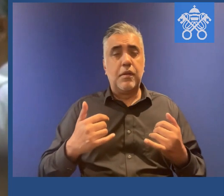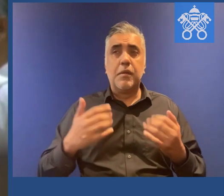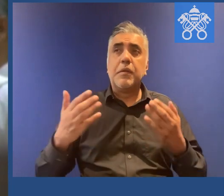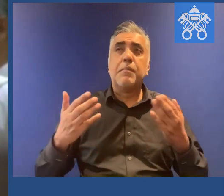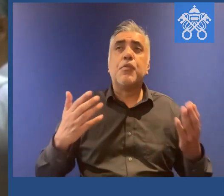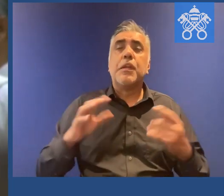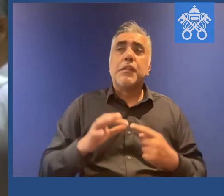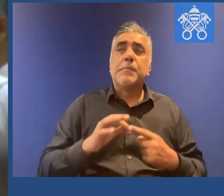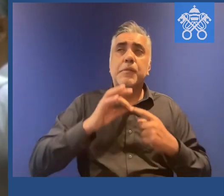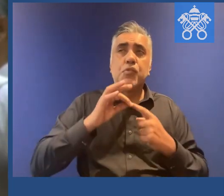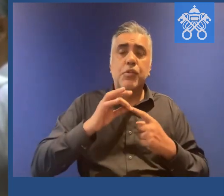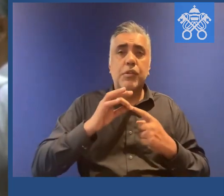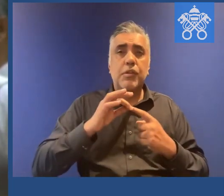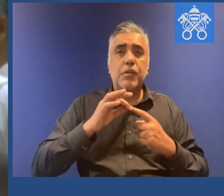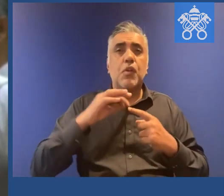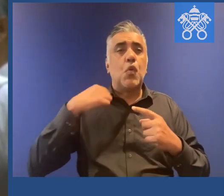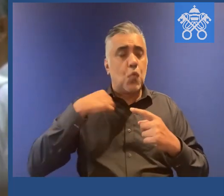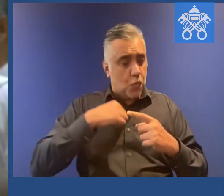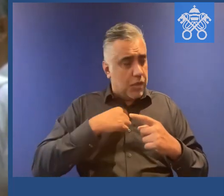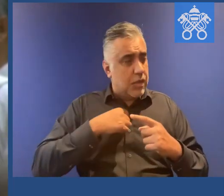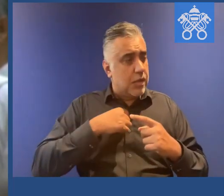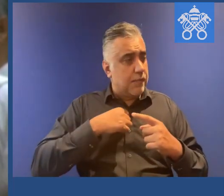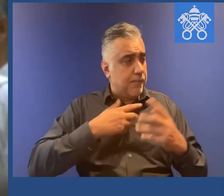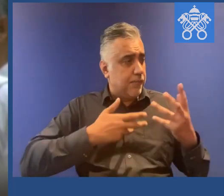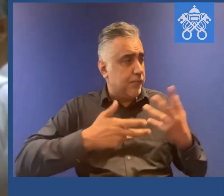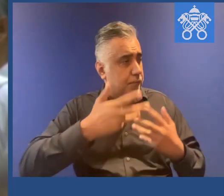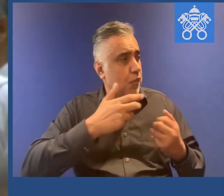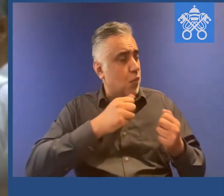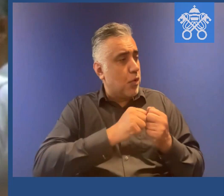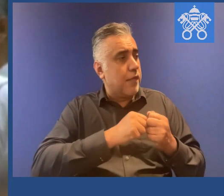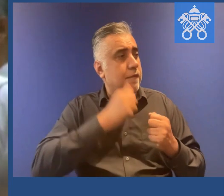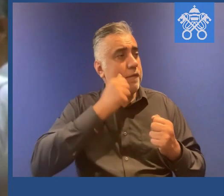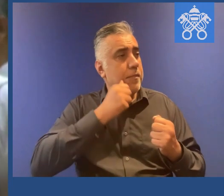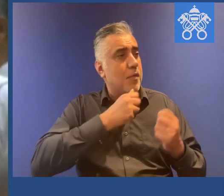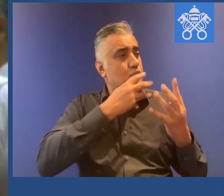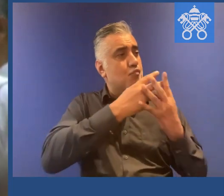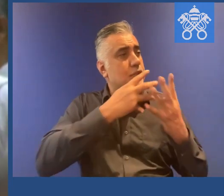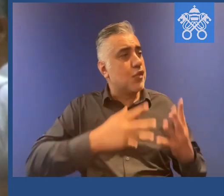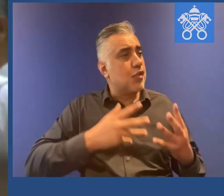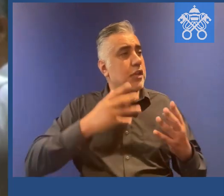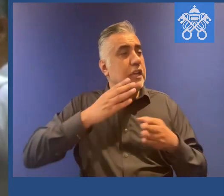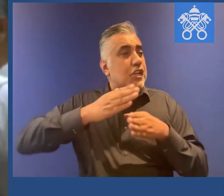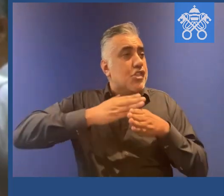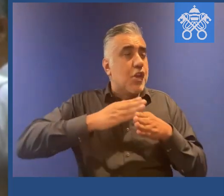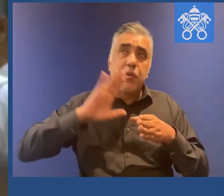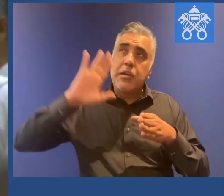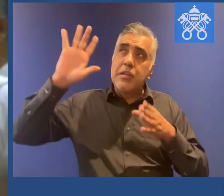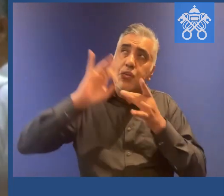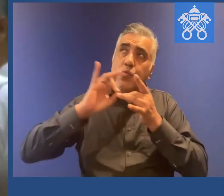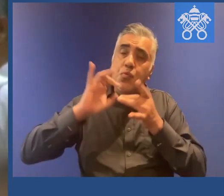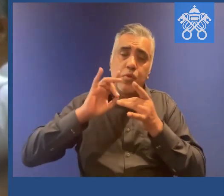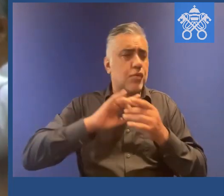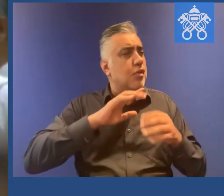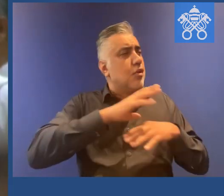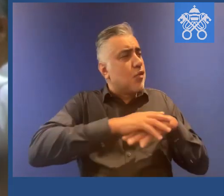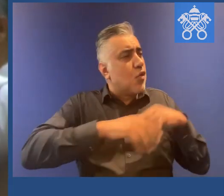In particular, we spend time with the female prisoners, sharing the word of God,